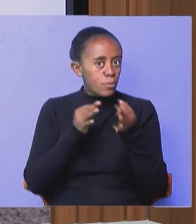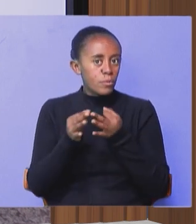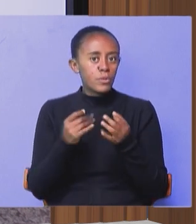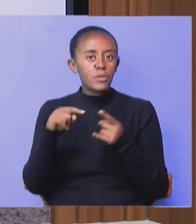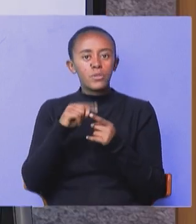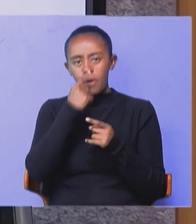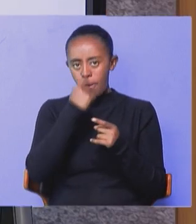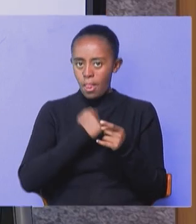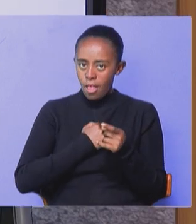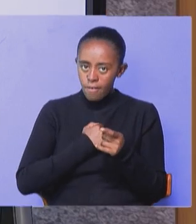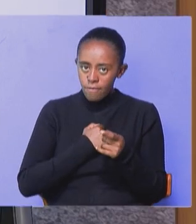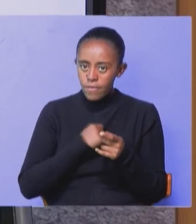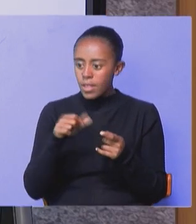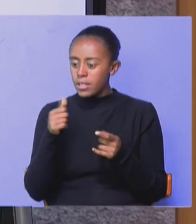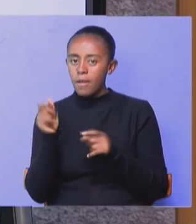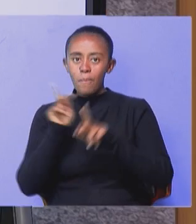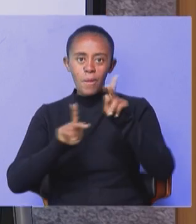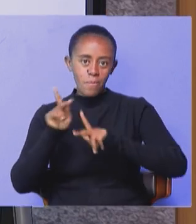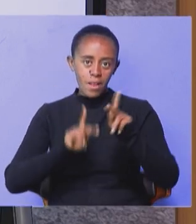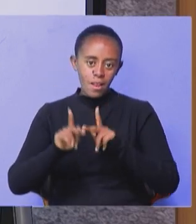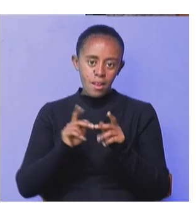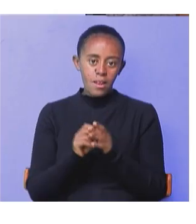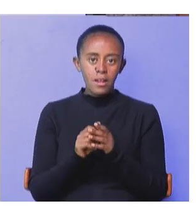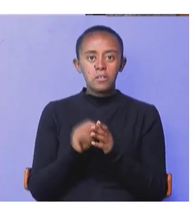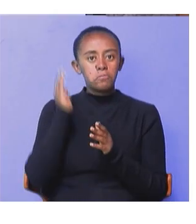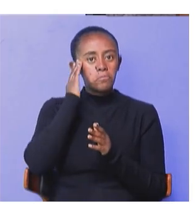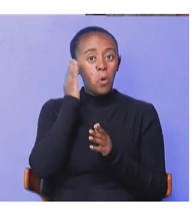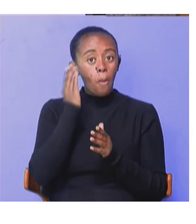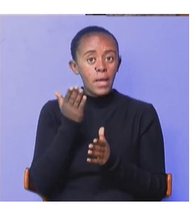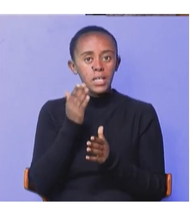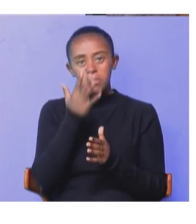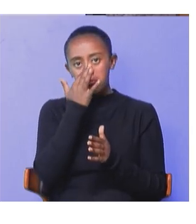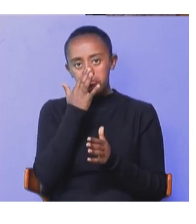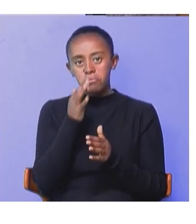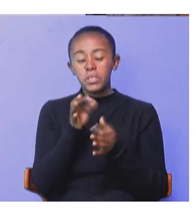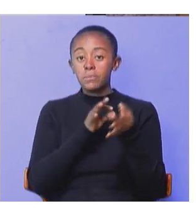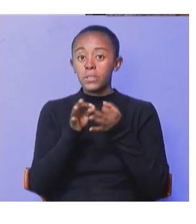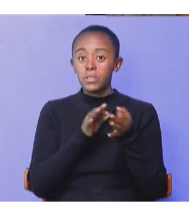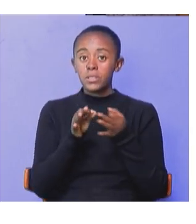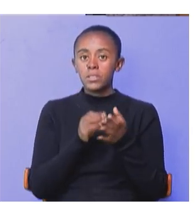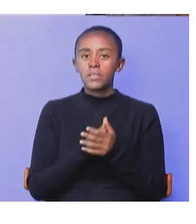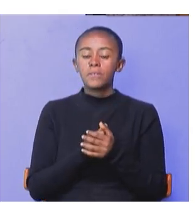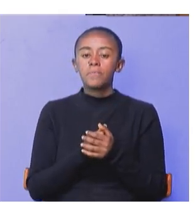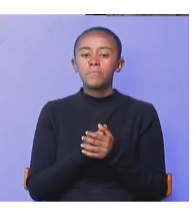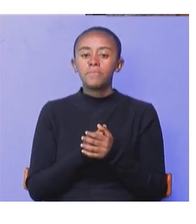their belief with other people. The common expressions in this case are